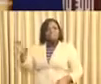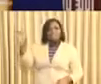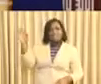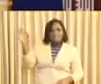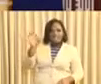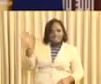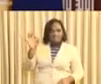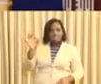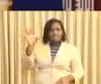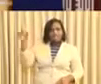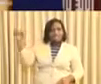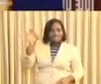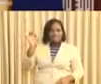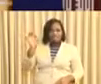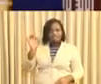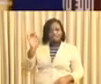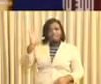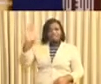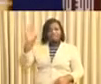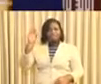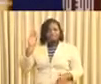905,031 nose masks,